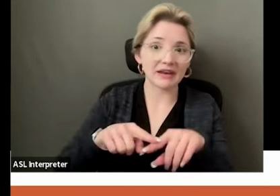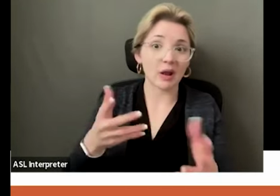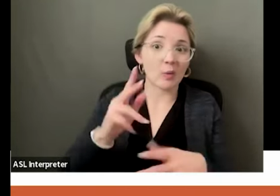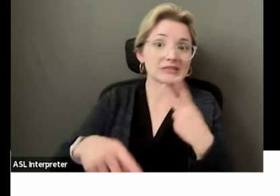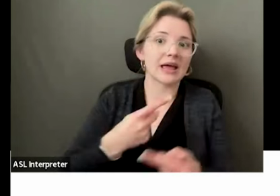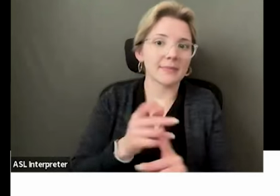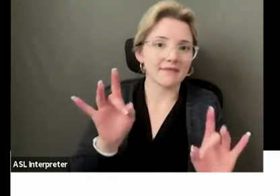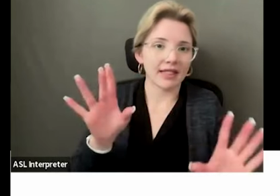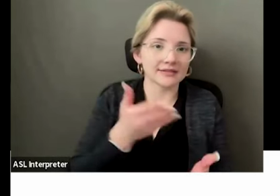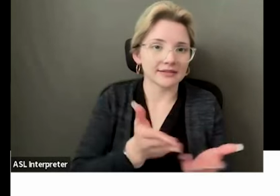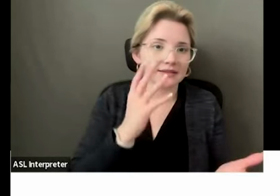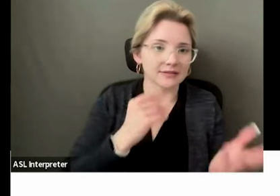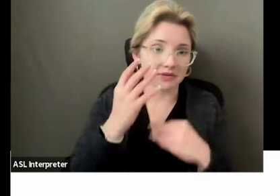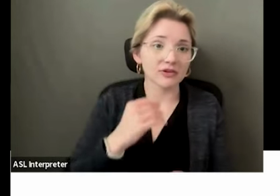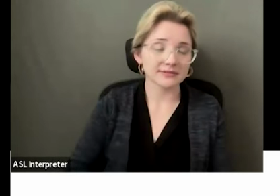Okay, next slide.